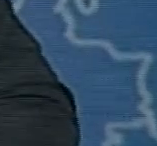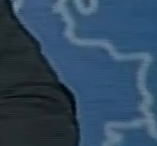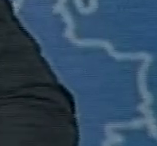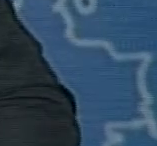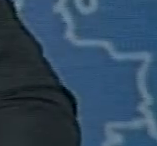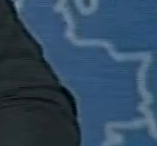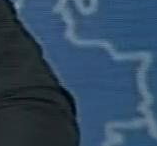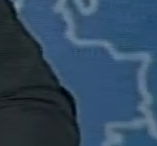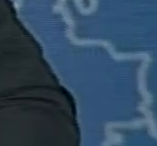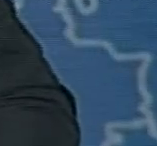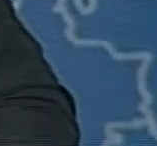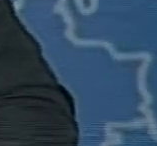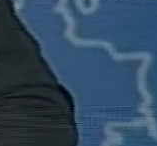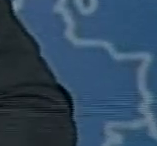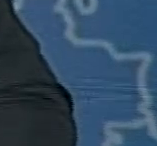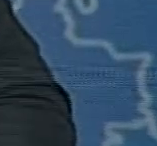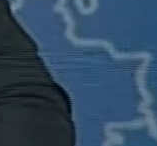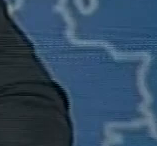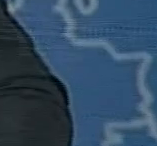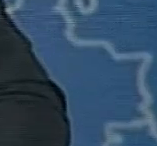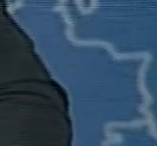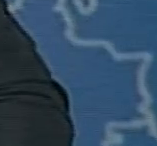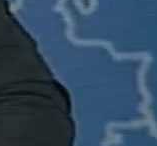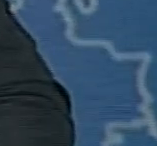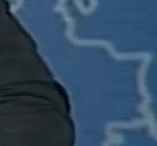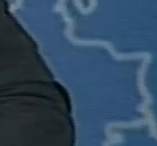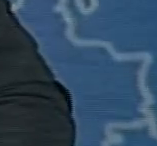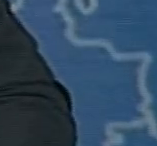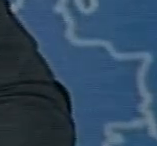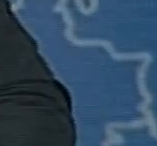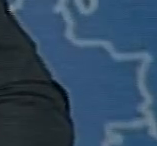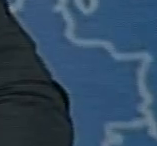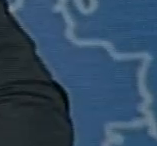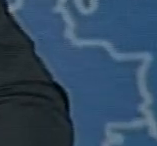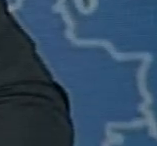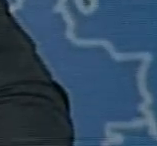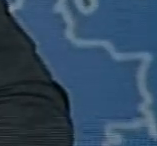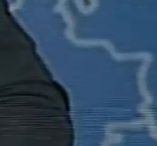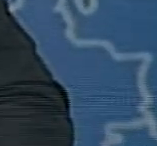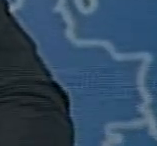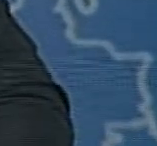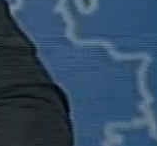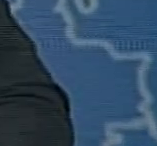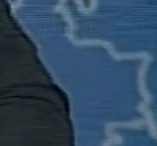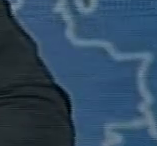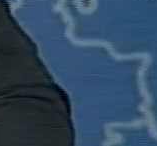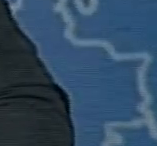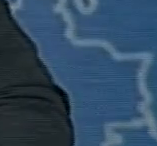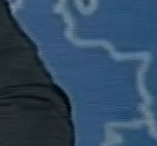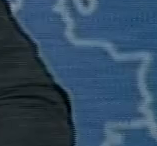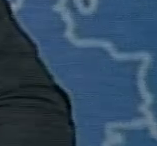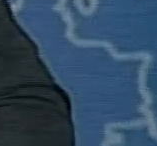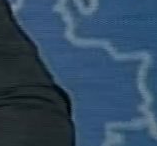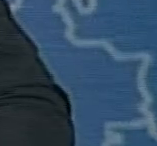Welcome back. You're watching KTN News Desk with me, Aby Agina. The National Transport and Safety Authority has launched a major crackdown on